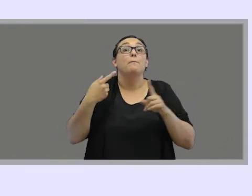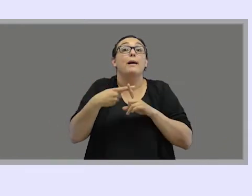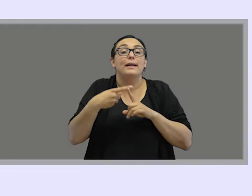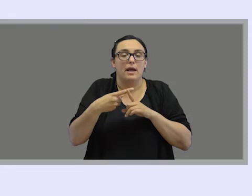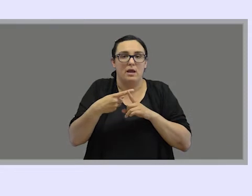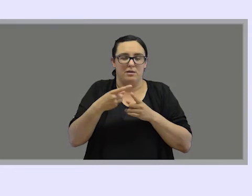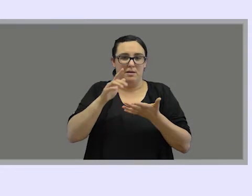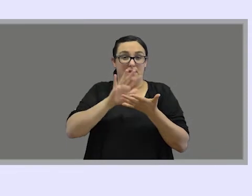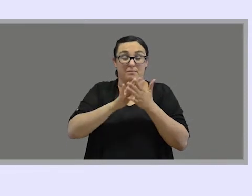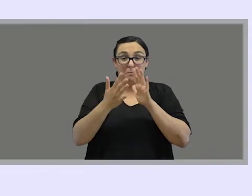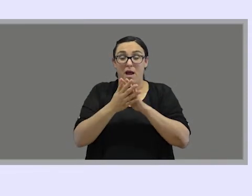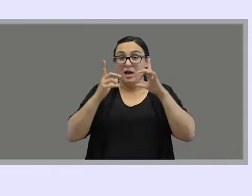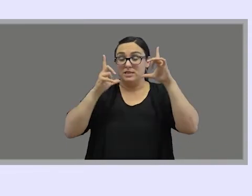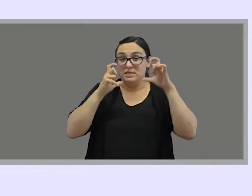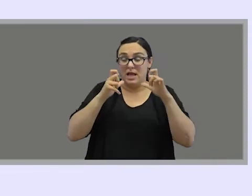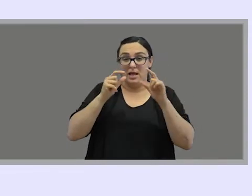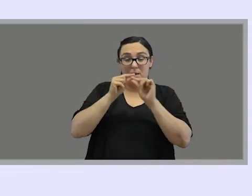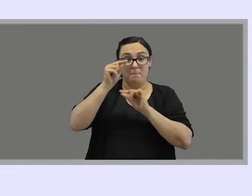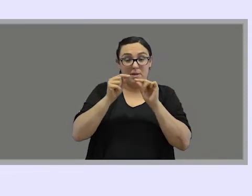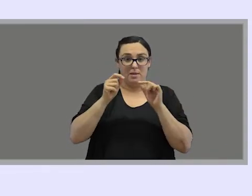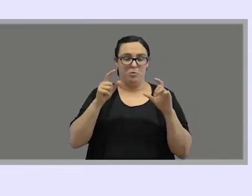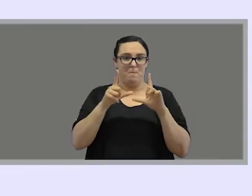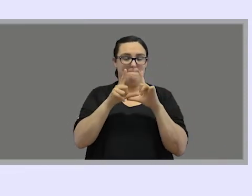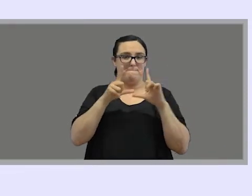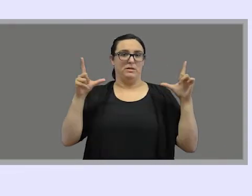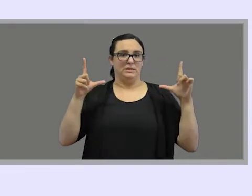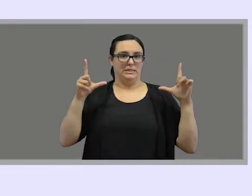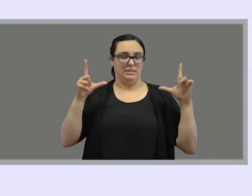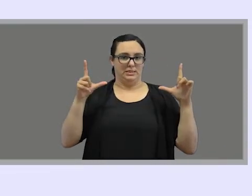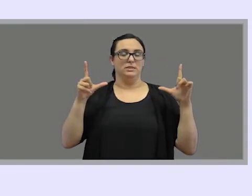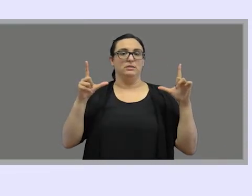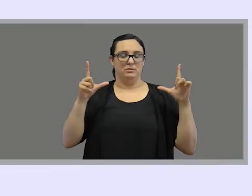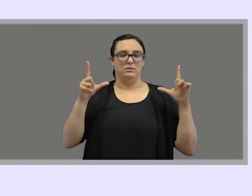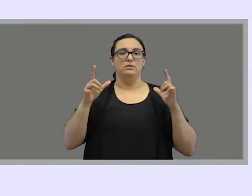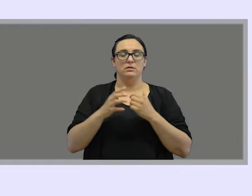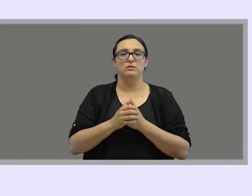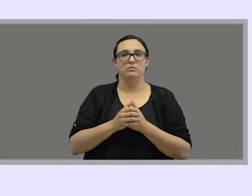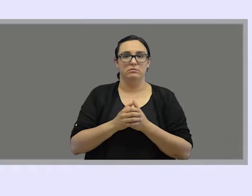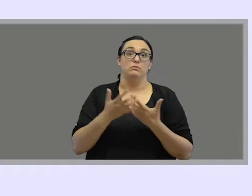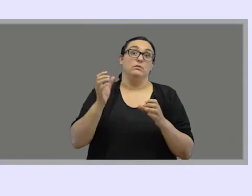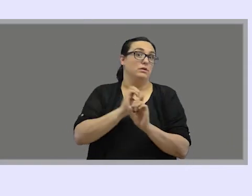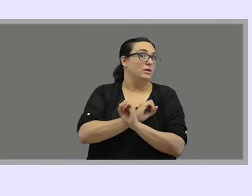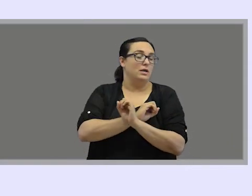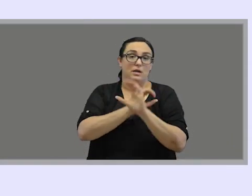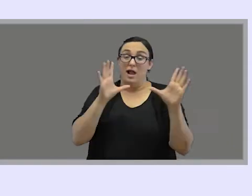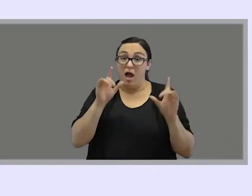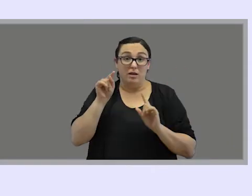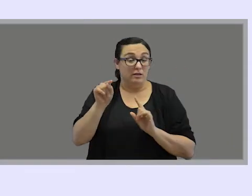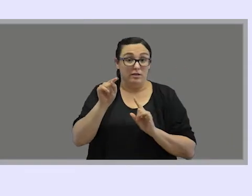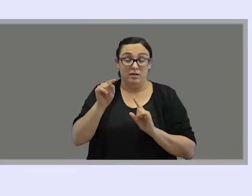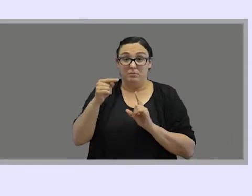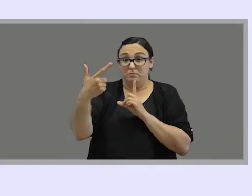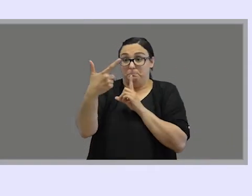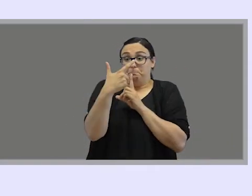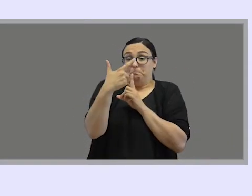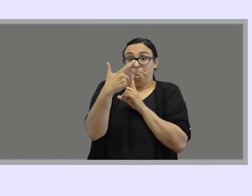so that the actual size of the hands and the face on screen can be a bit bigger. Of course, using this